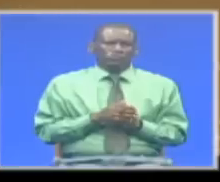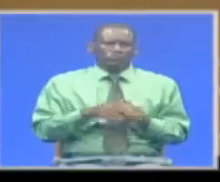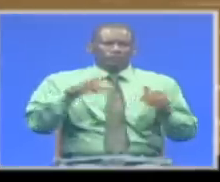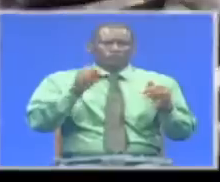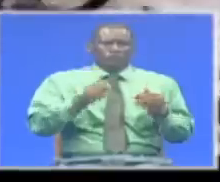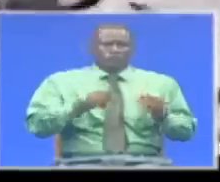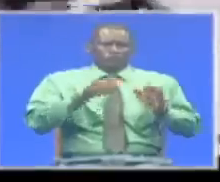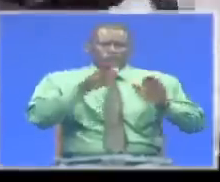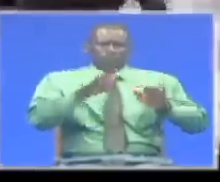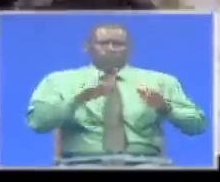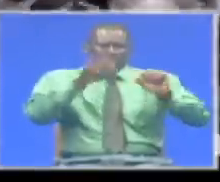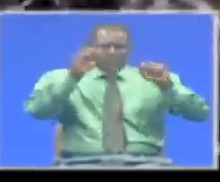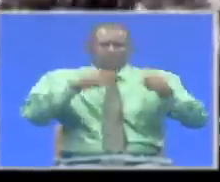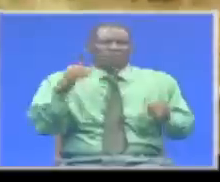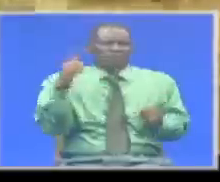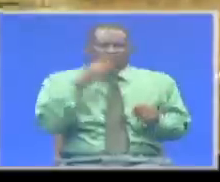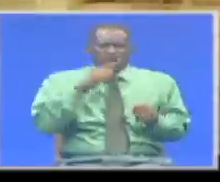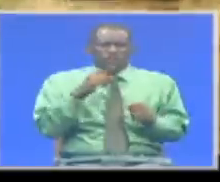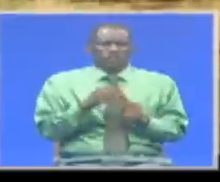Ungentle, yet harsh.